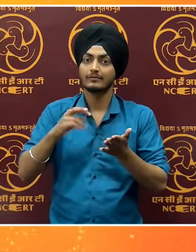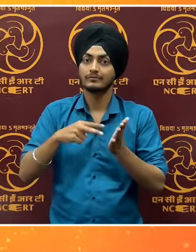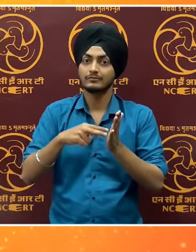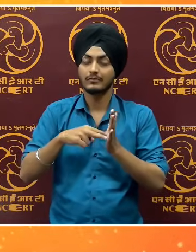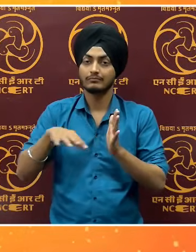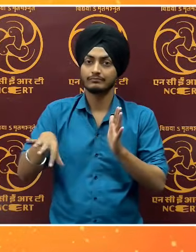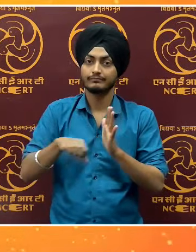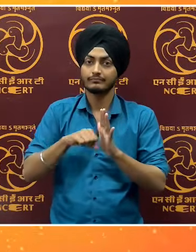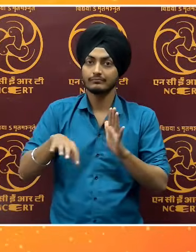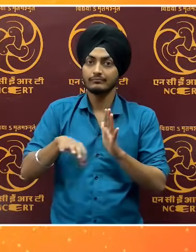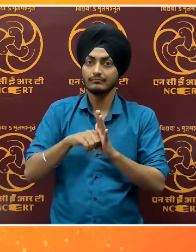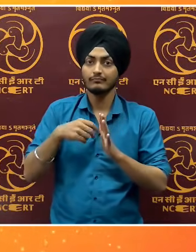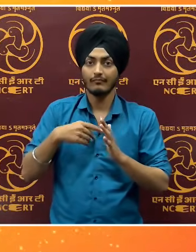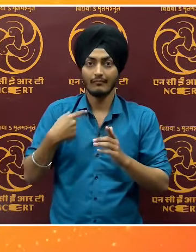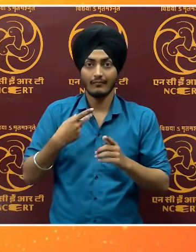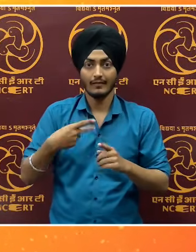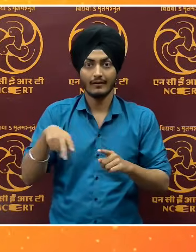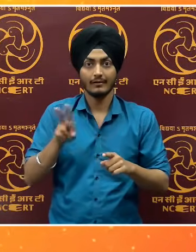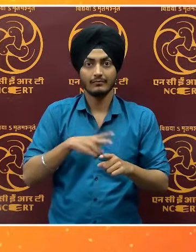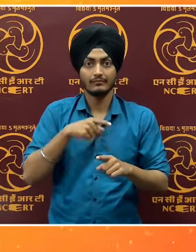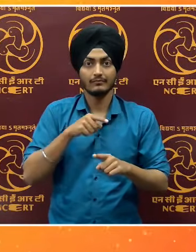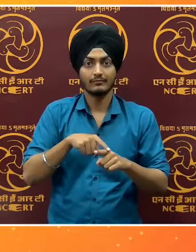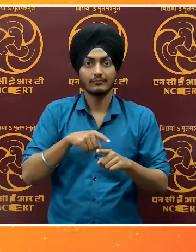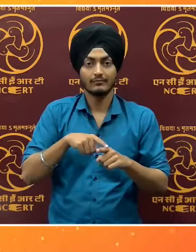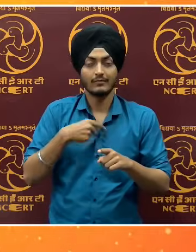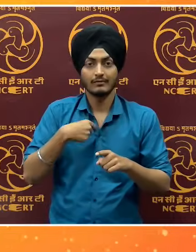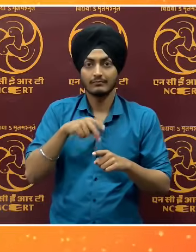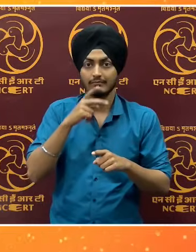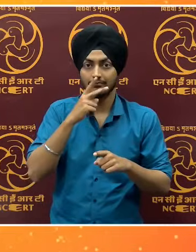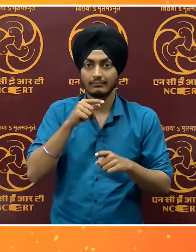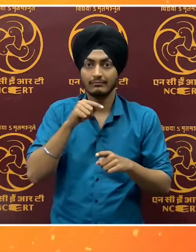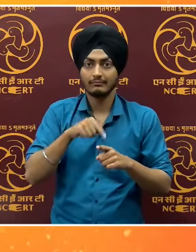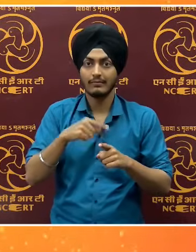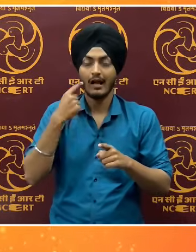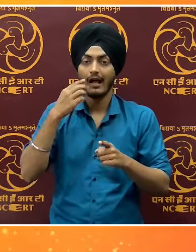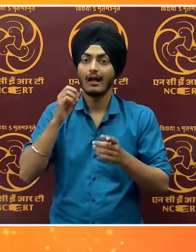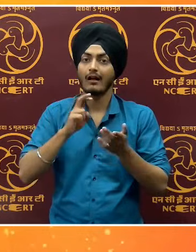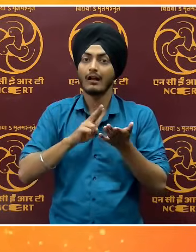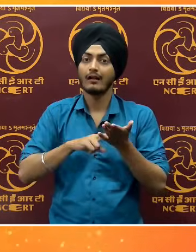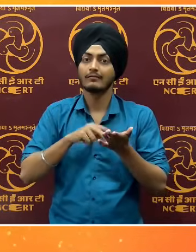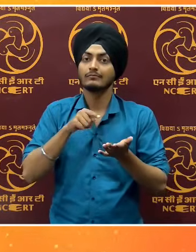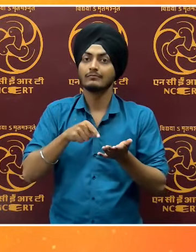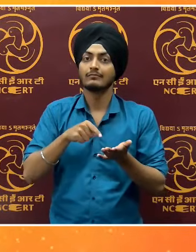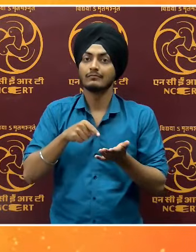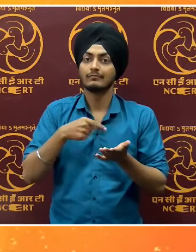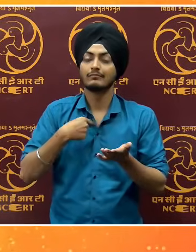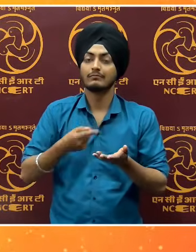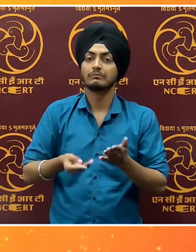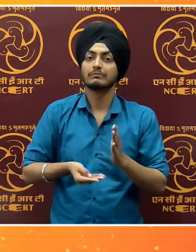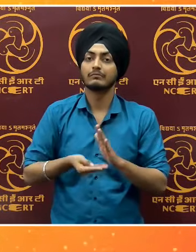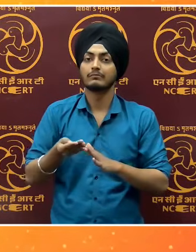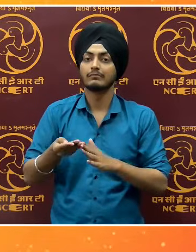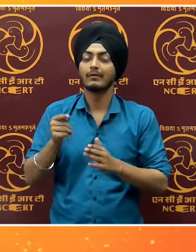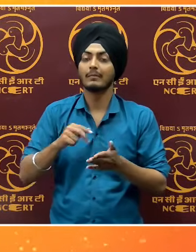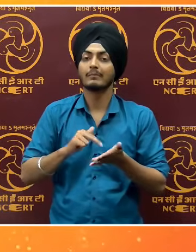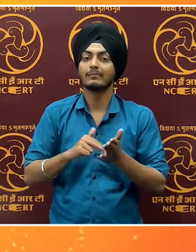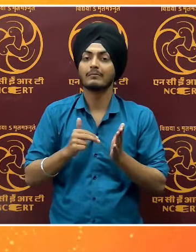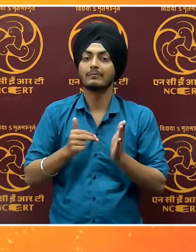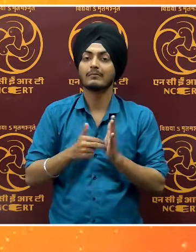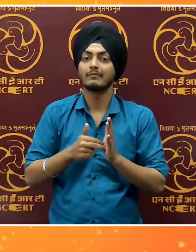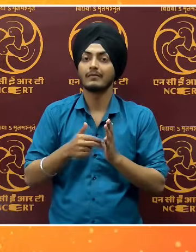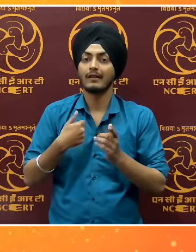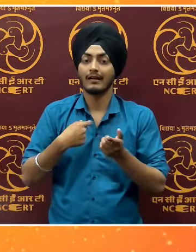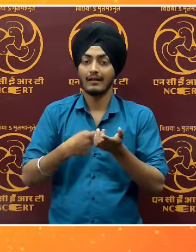atoms and ions. Now compare these two. The collision is more on iron than in copper. Collision more means resistance is